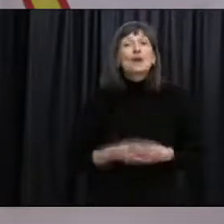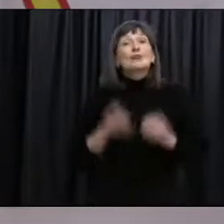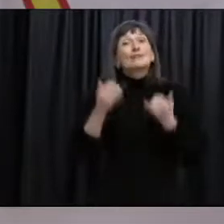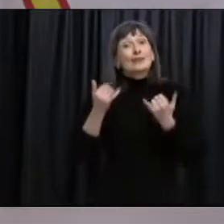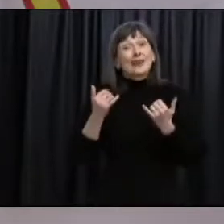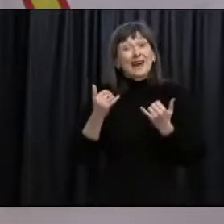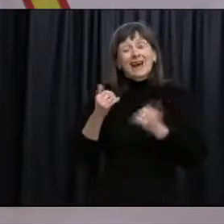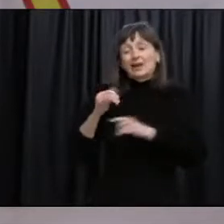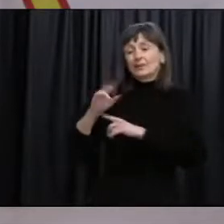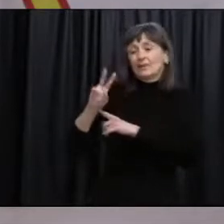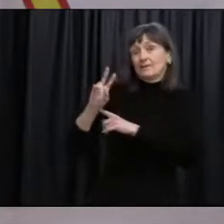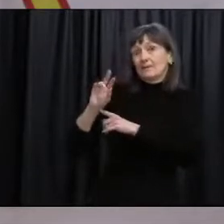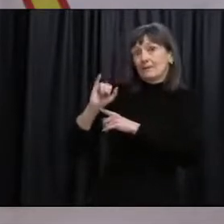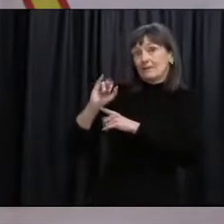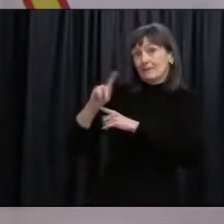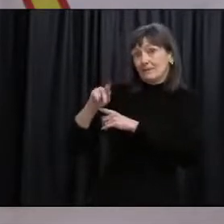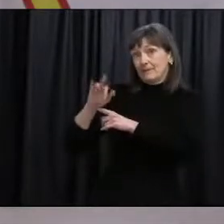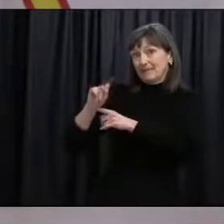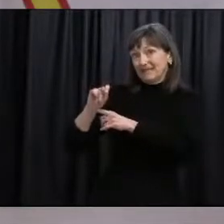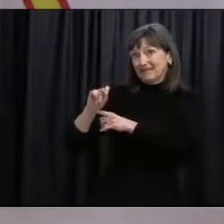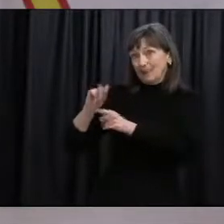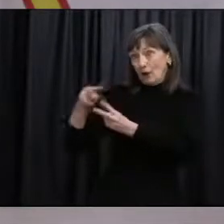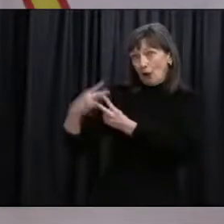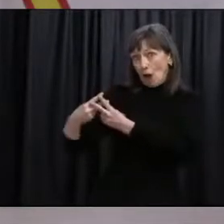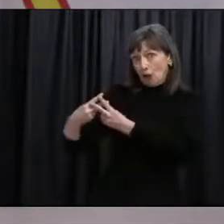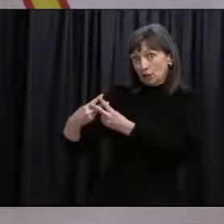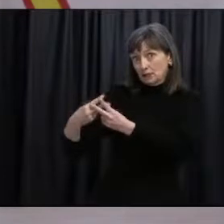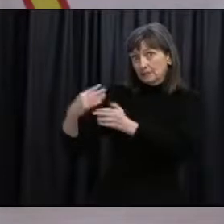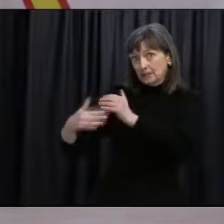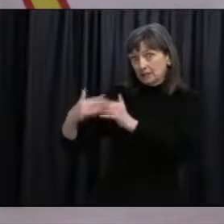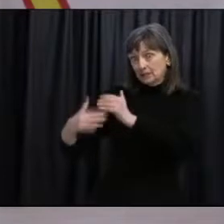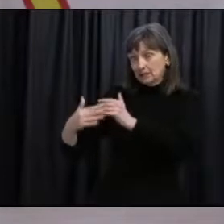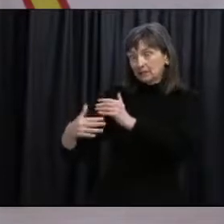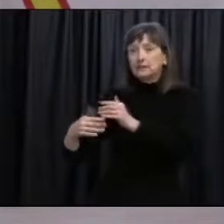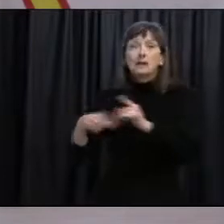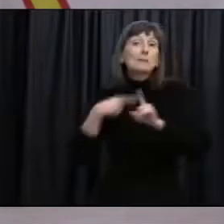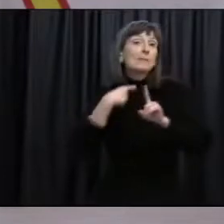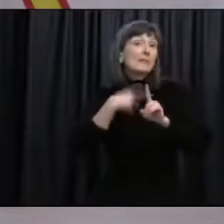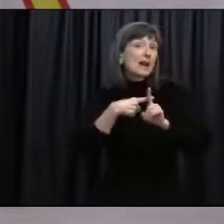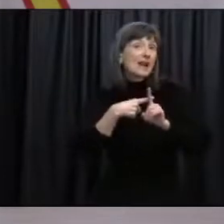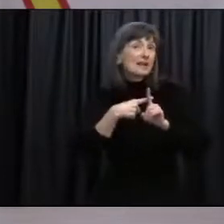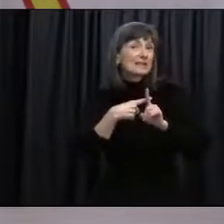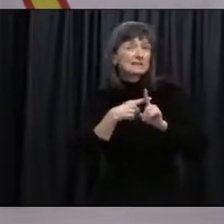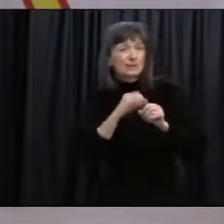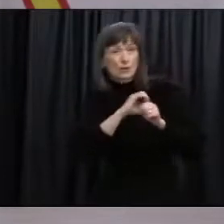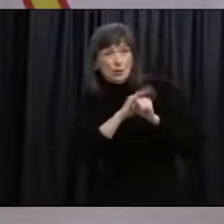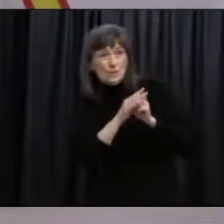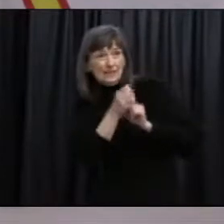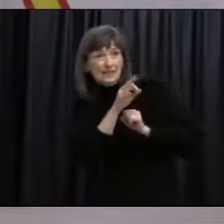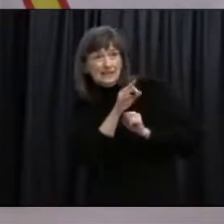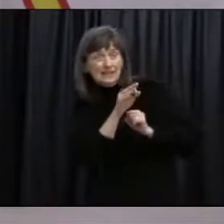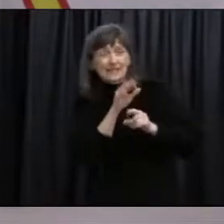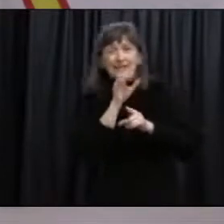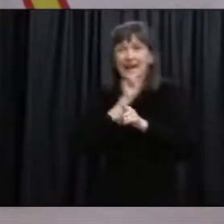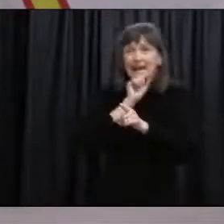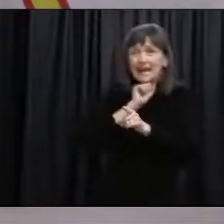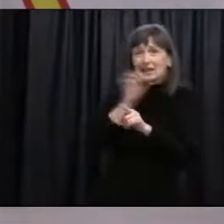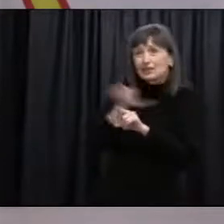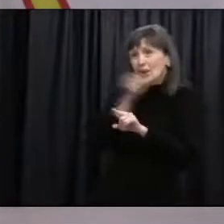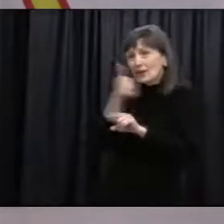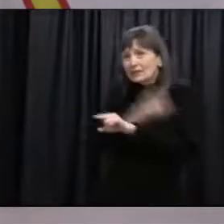about VIPIT, compared to the risk of COVID-19 by age and considering the availability of